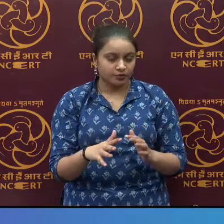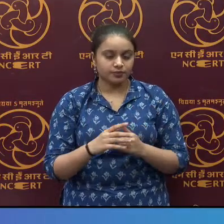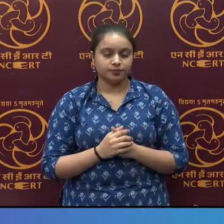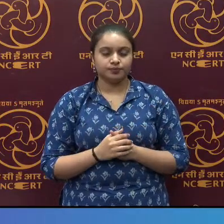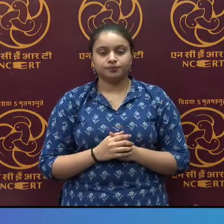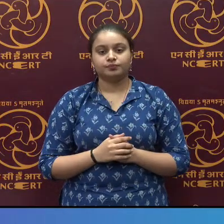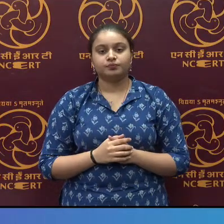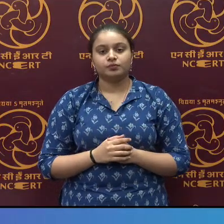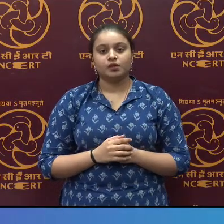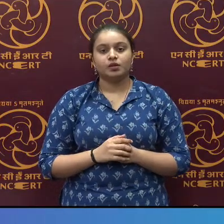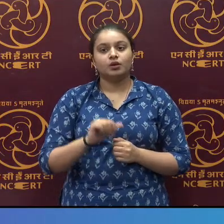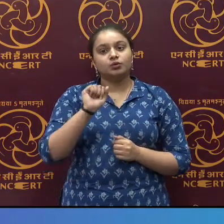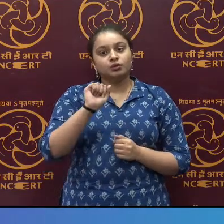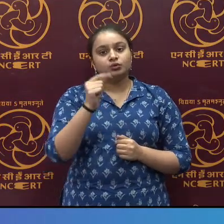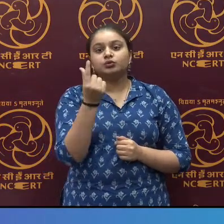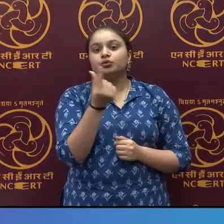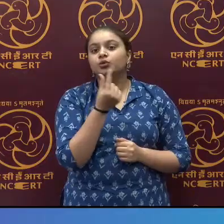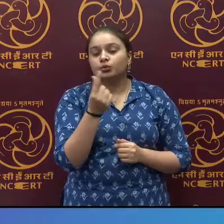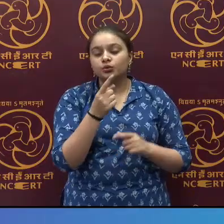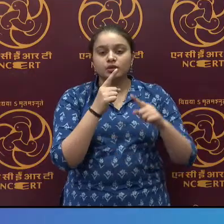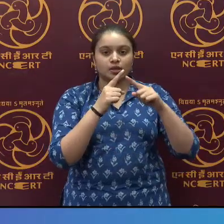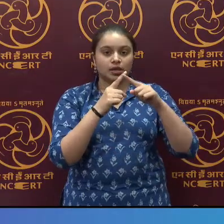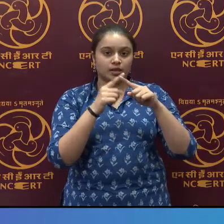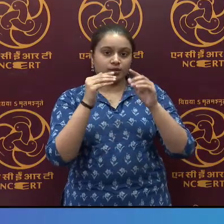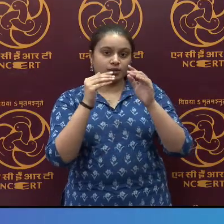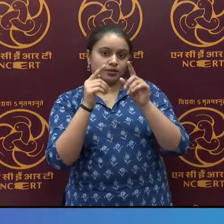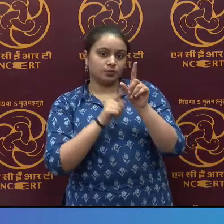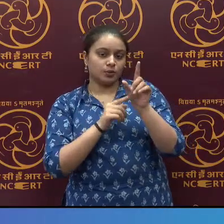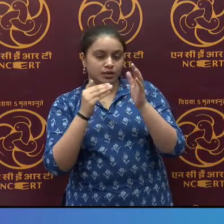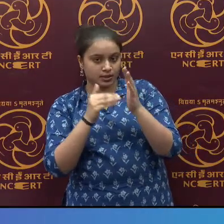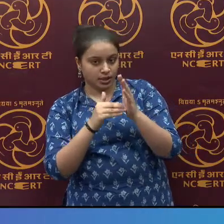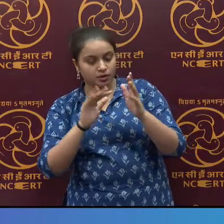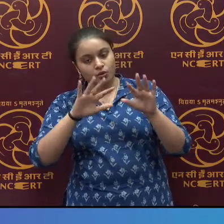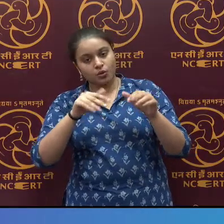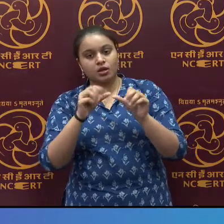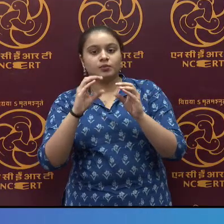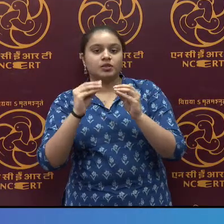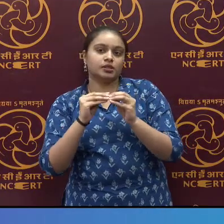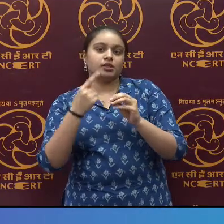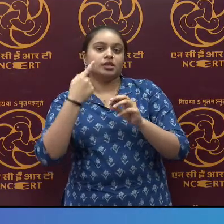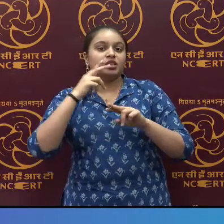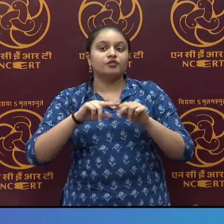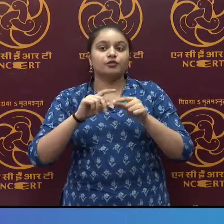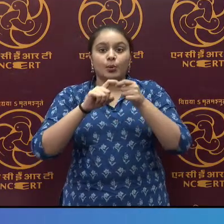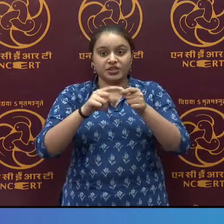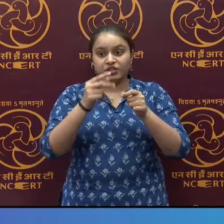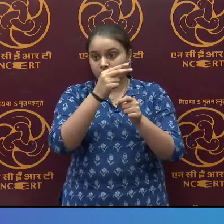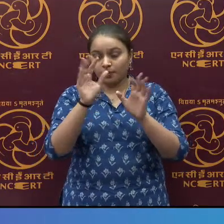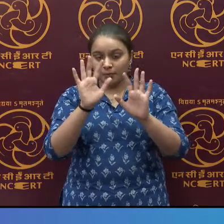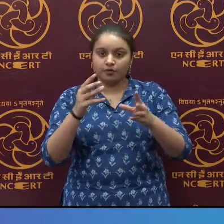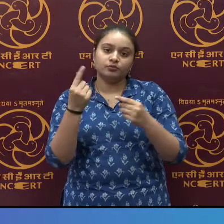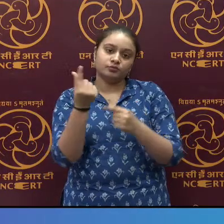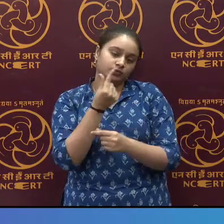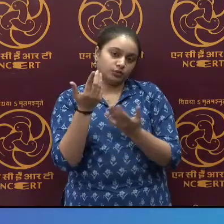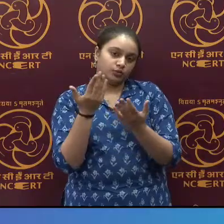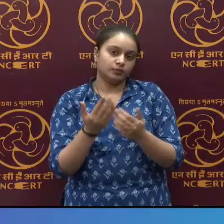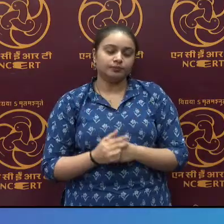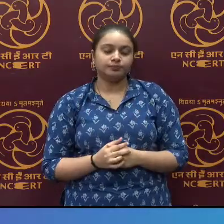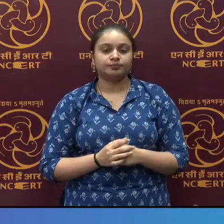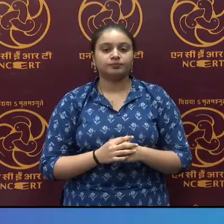it. Just use the name that is given in the question. If not given, we stick to ABC or